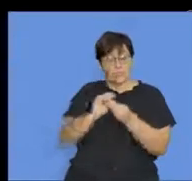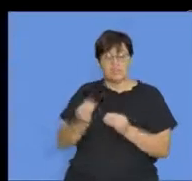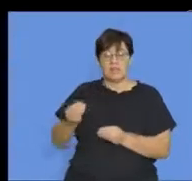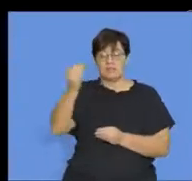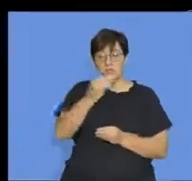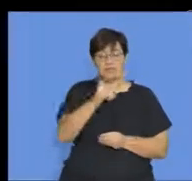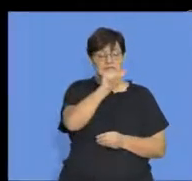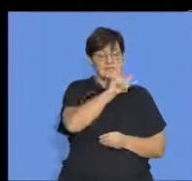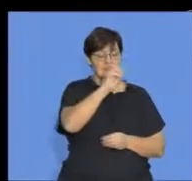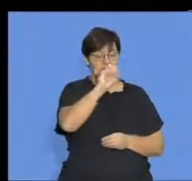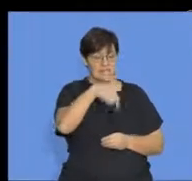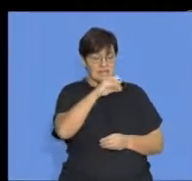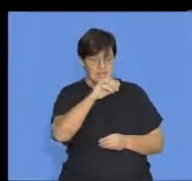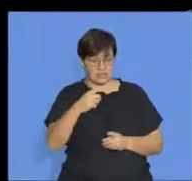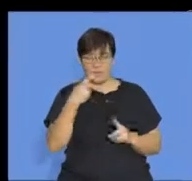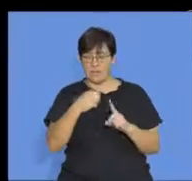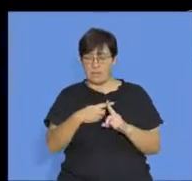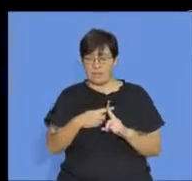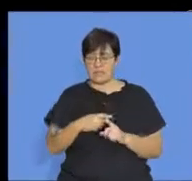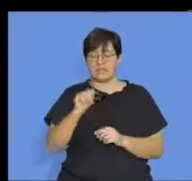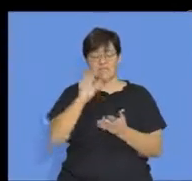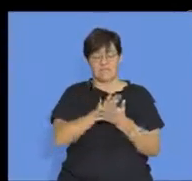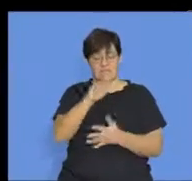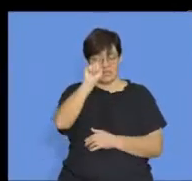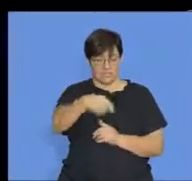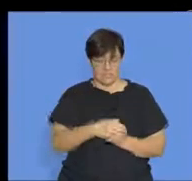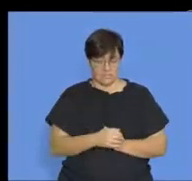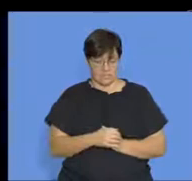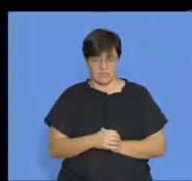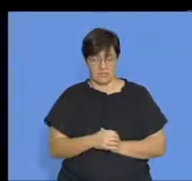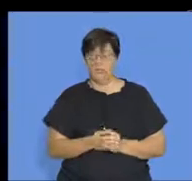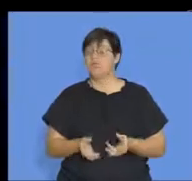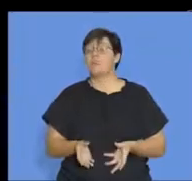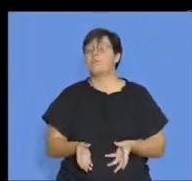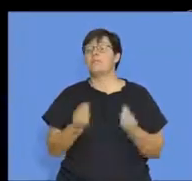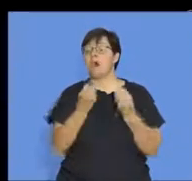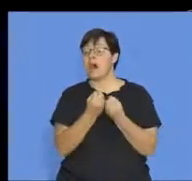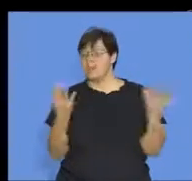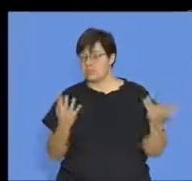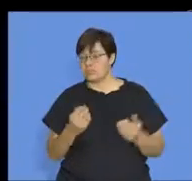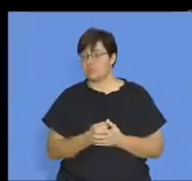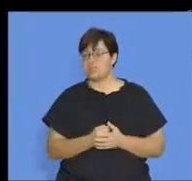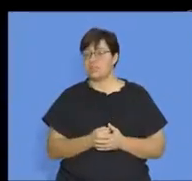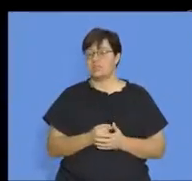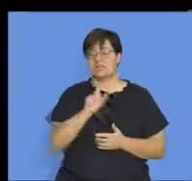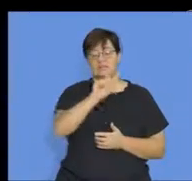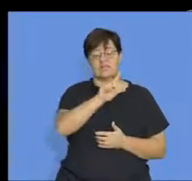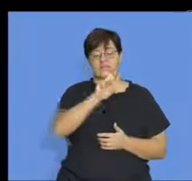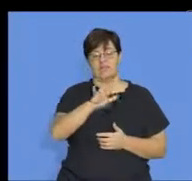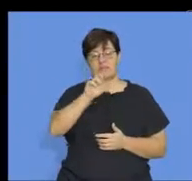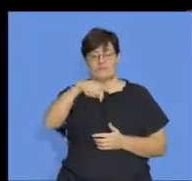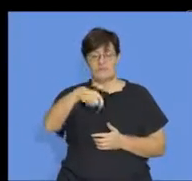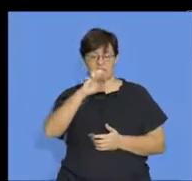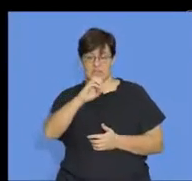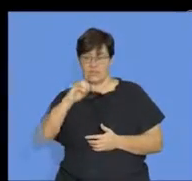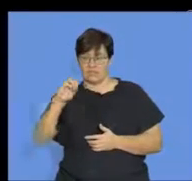her total interest, 60,000 plus the 15,000, and that should give us